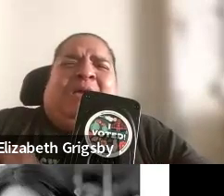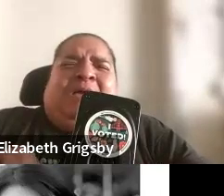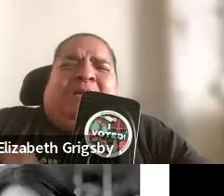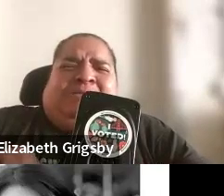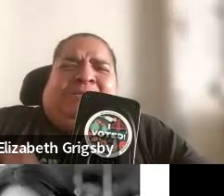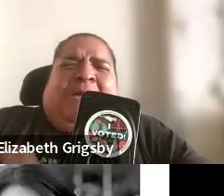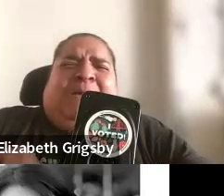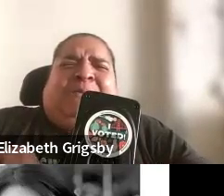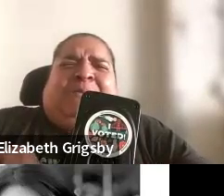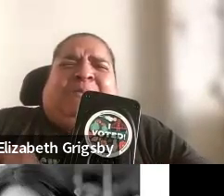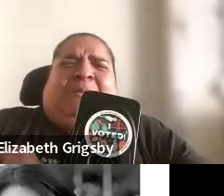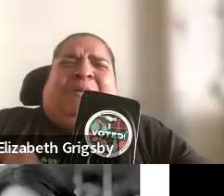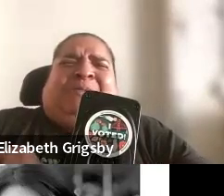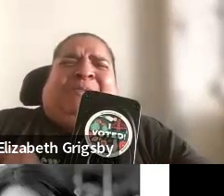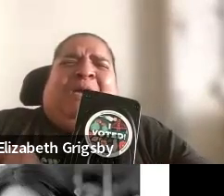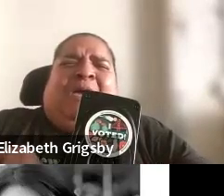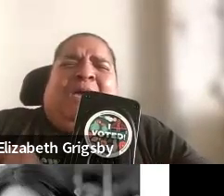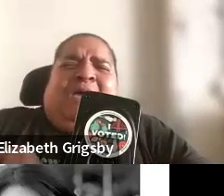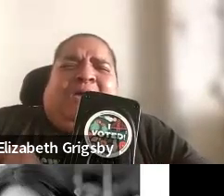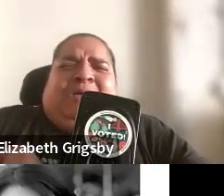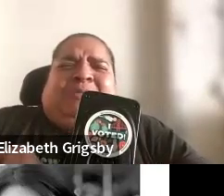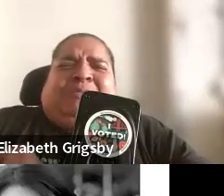needs to have a voice,